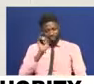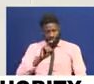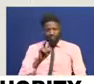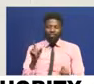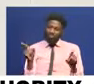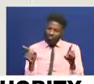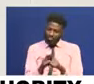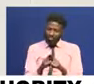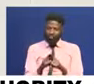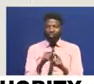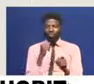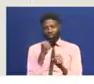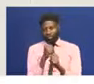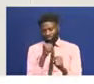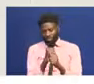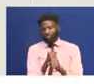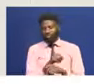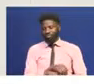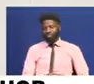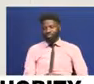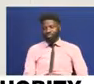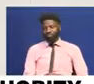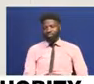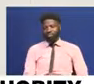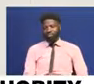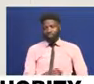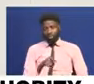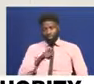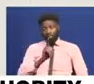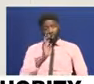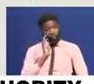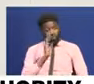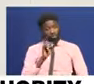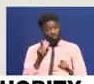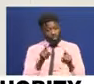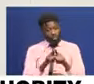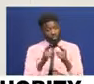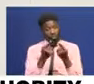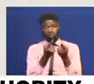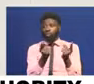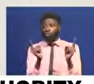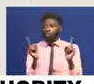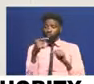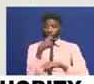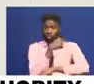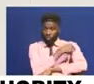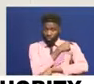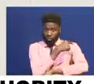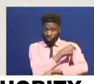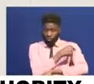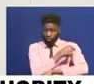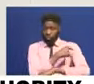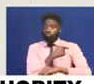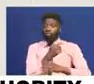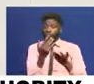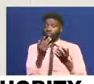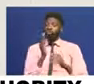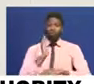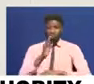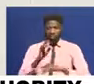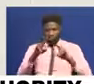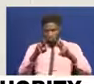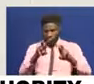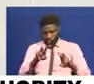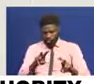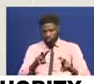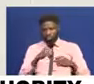altogether. Mm-hmm. Are you also going to vet all the health service providers that you have to ensure that